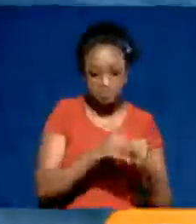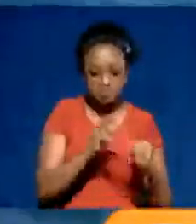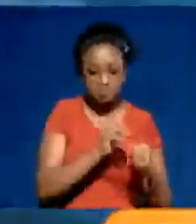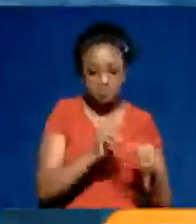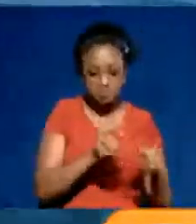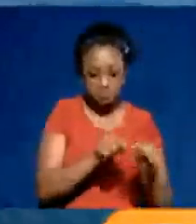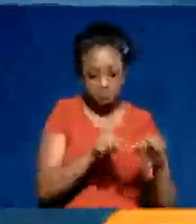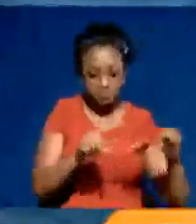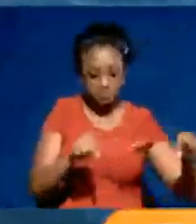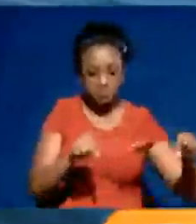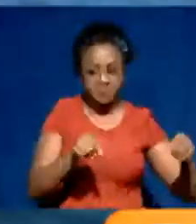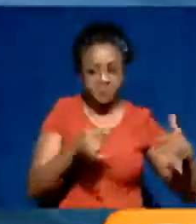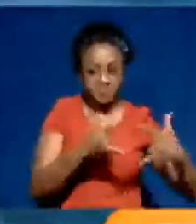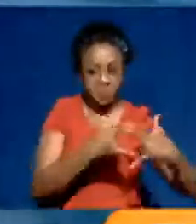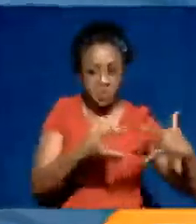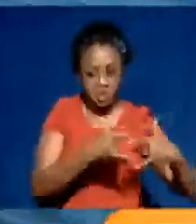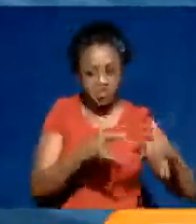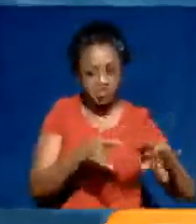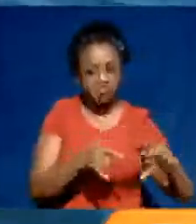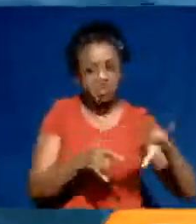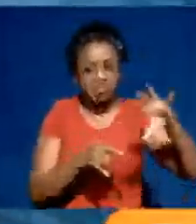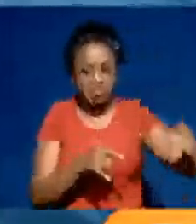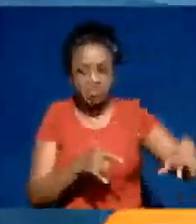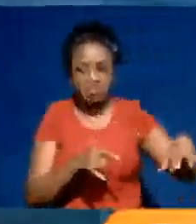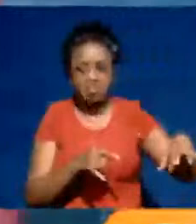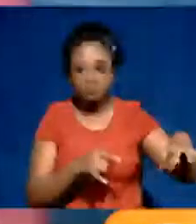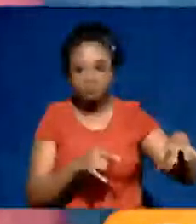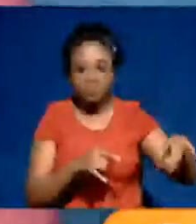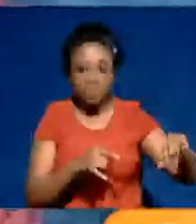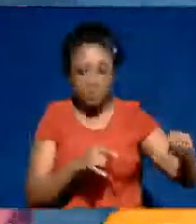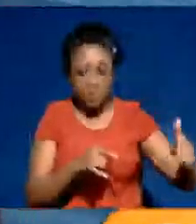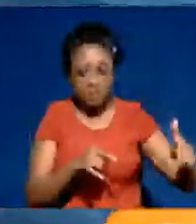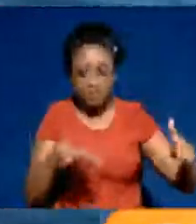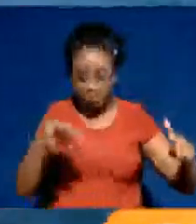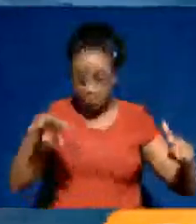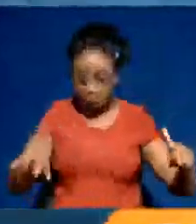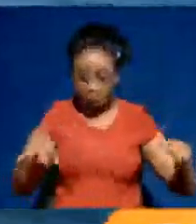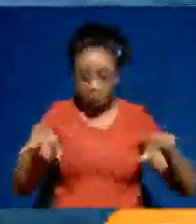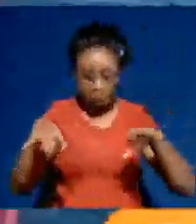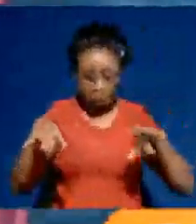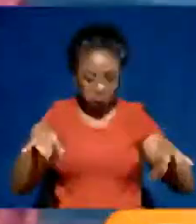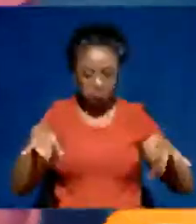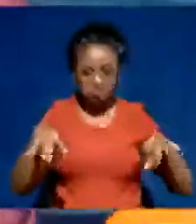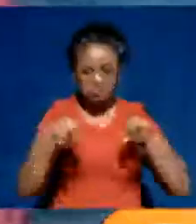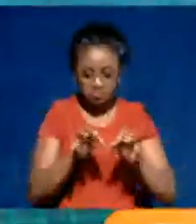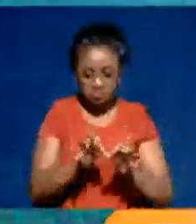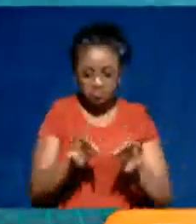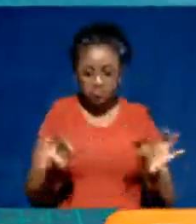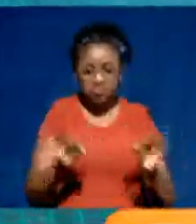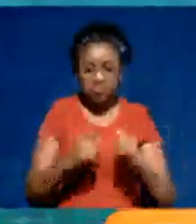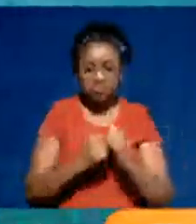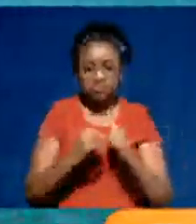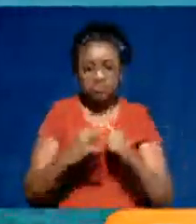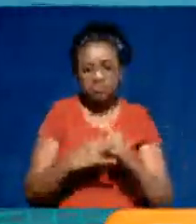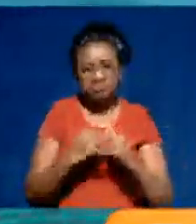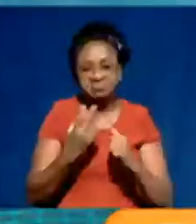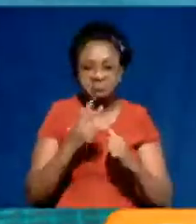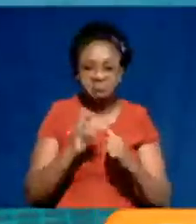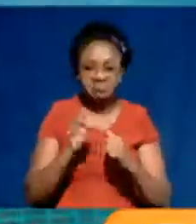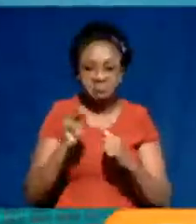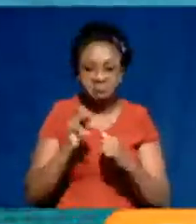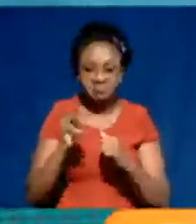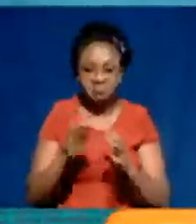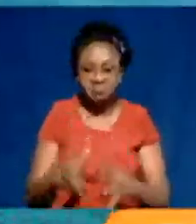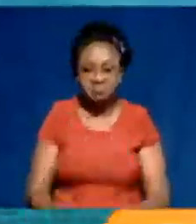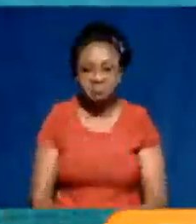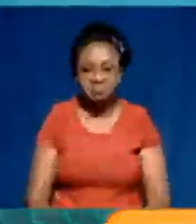fecal matter, and oxygen exchange between the fish and the natural habitat. The circular